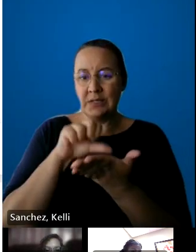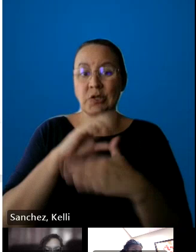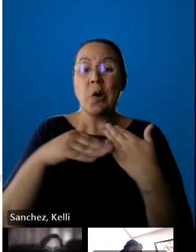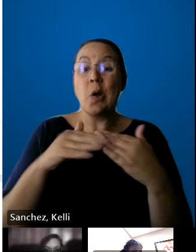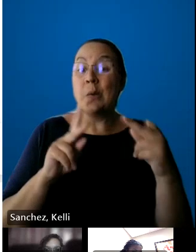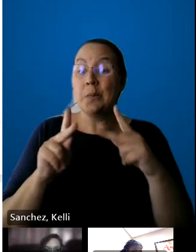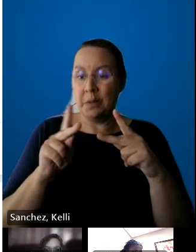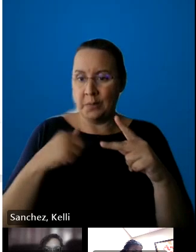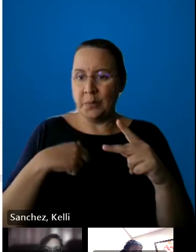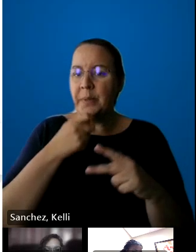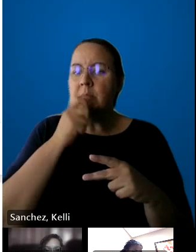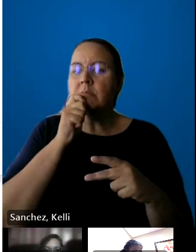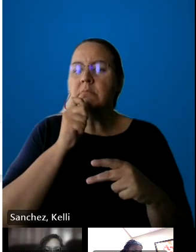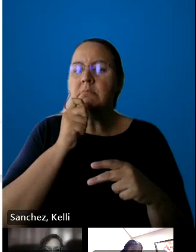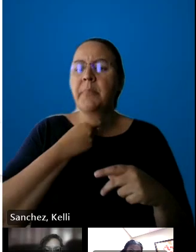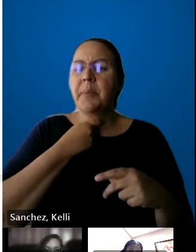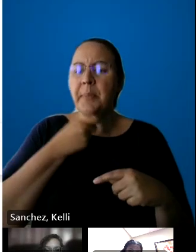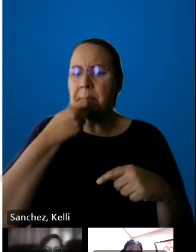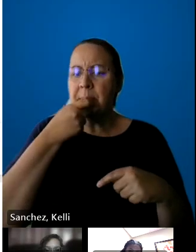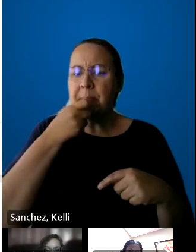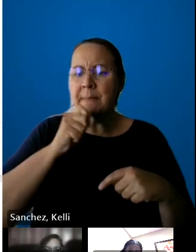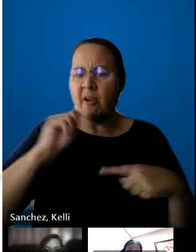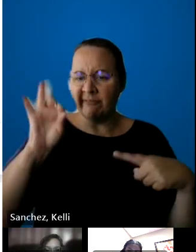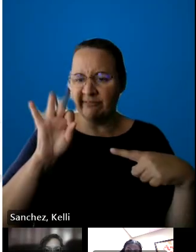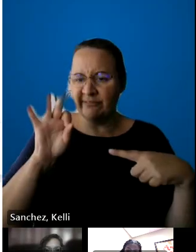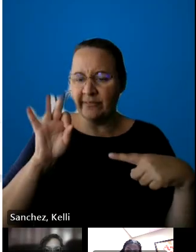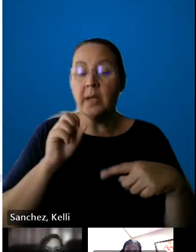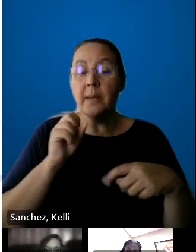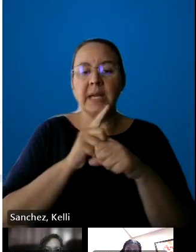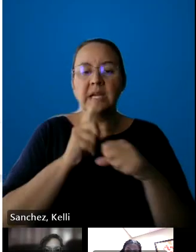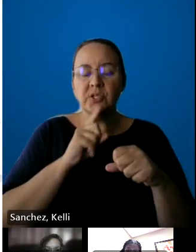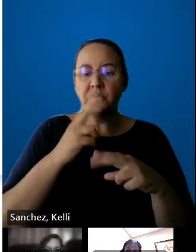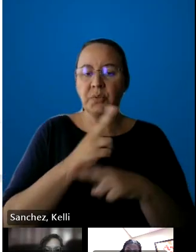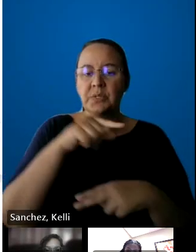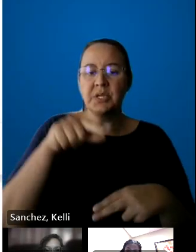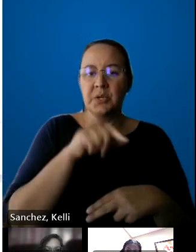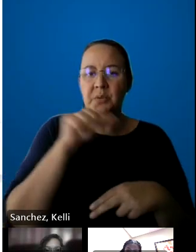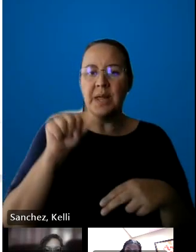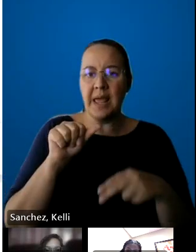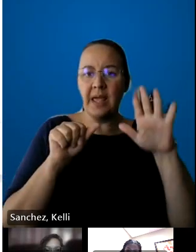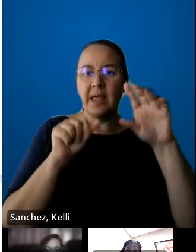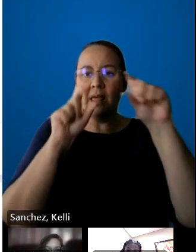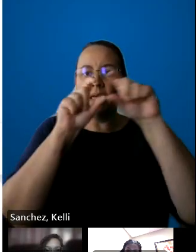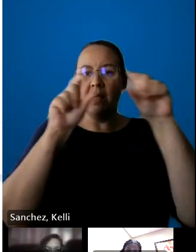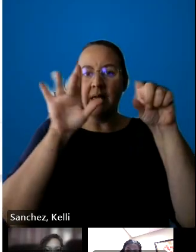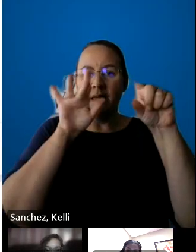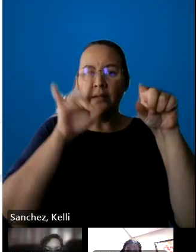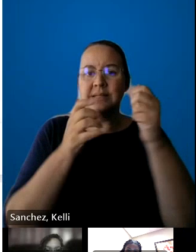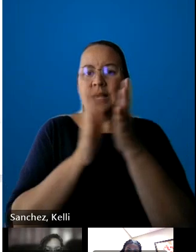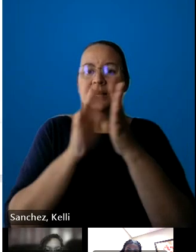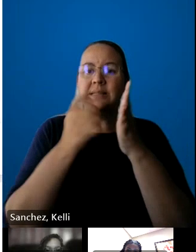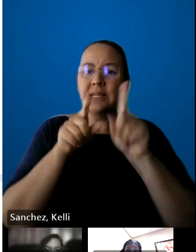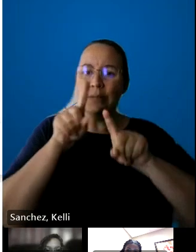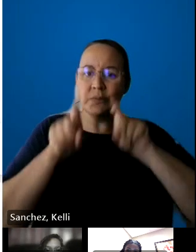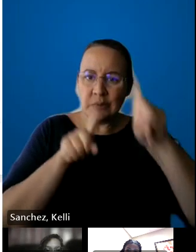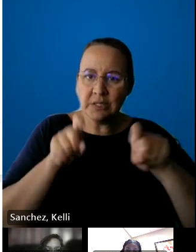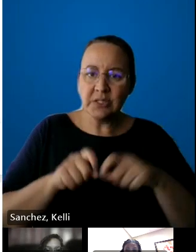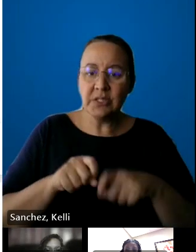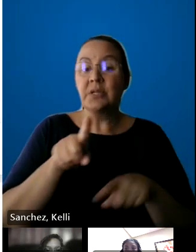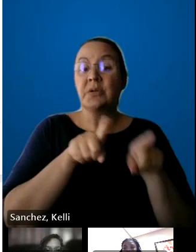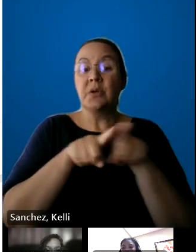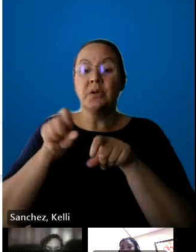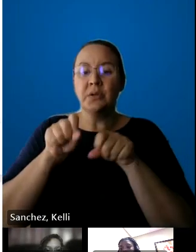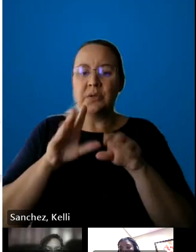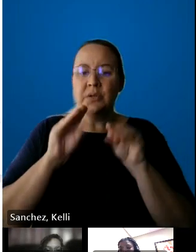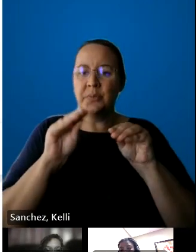will be muted. Please be sure to use our Q&A button at the top of your screen to ask any questions. You may also put